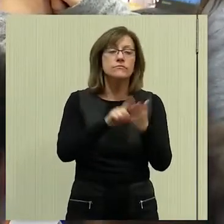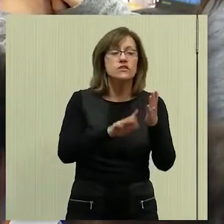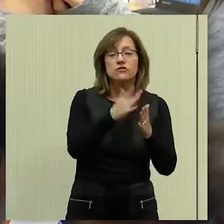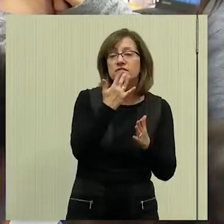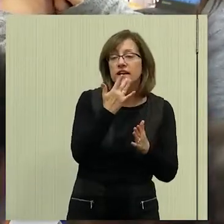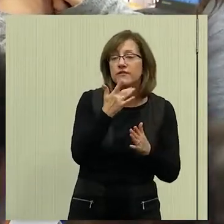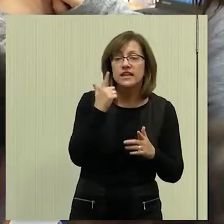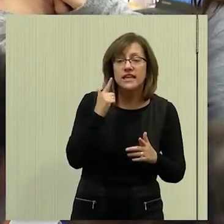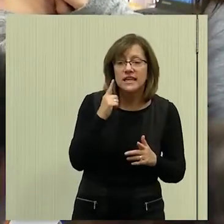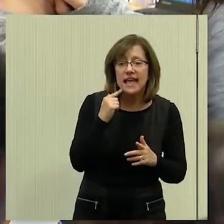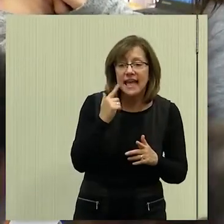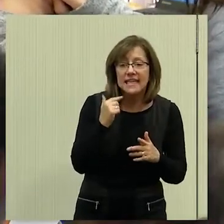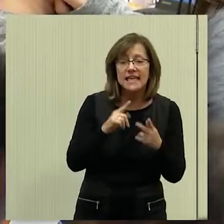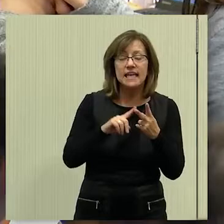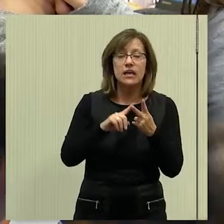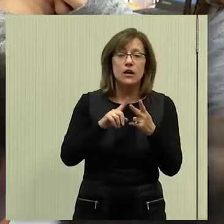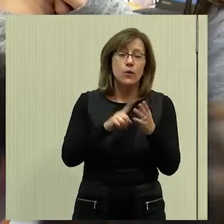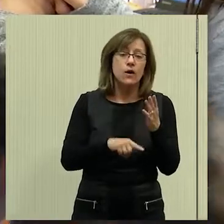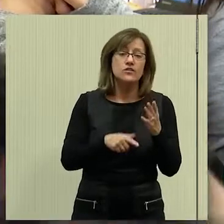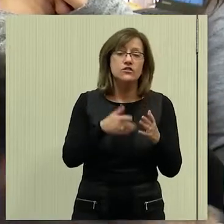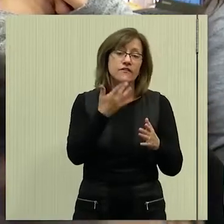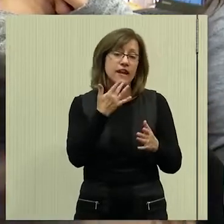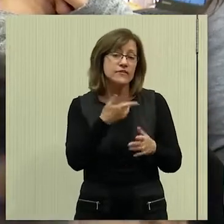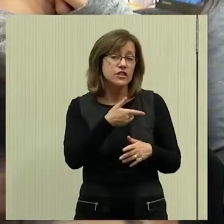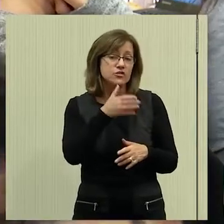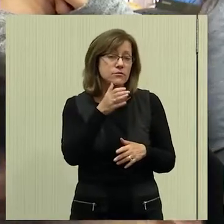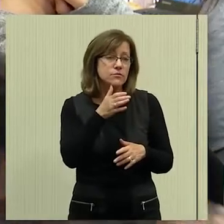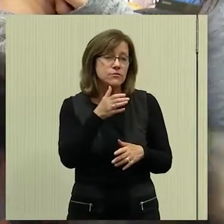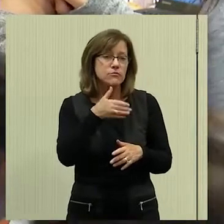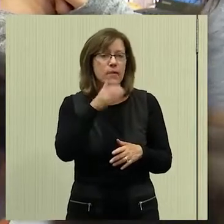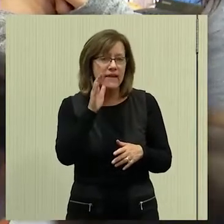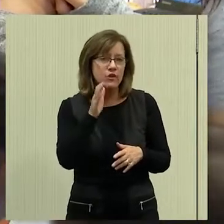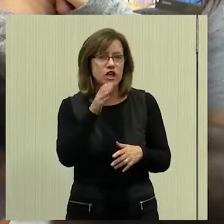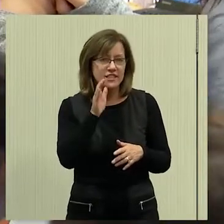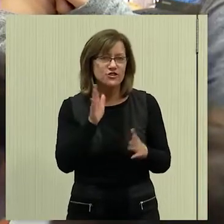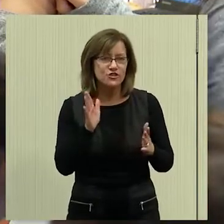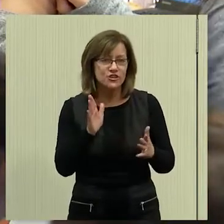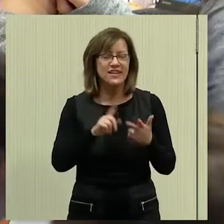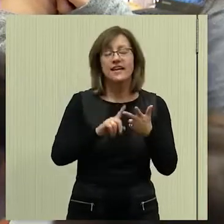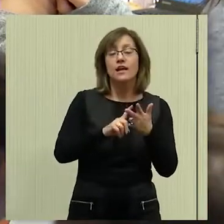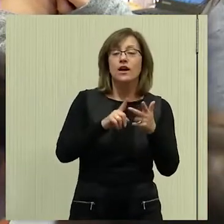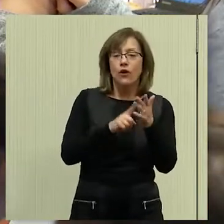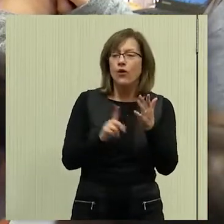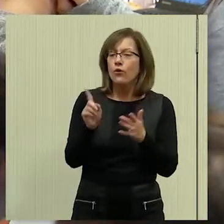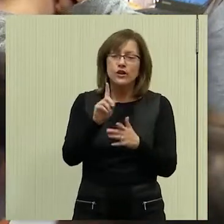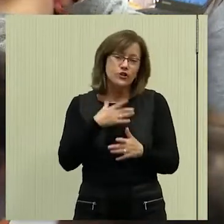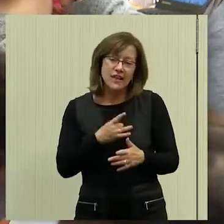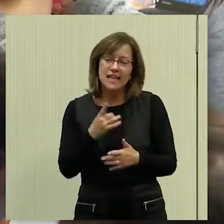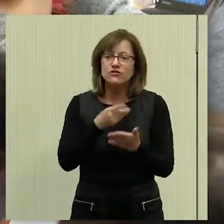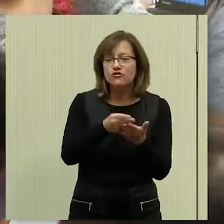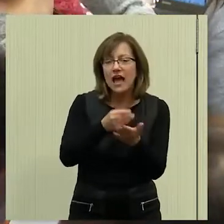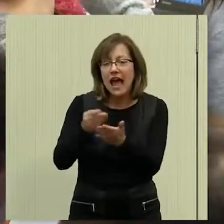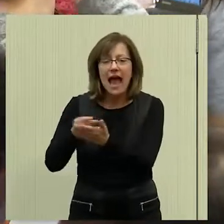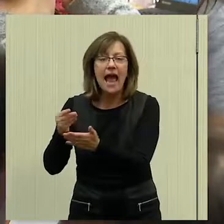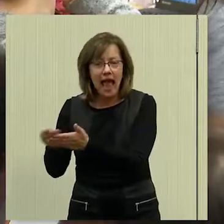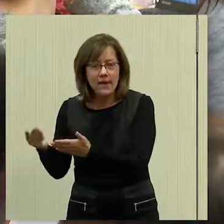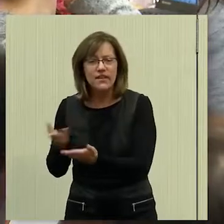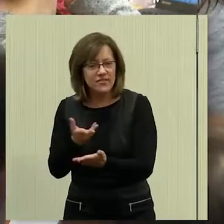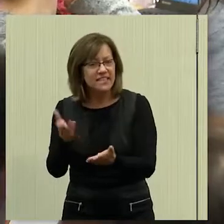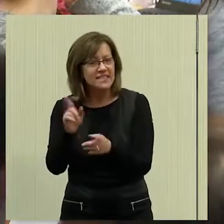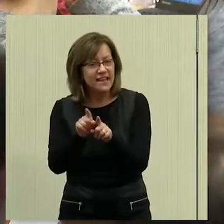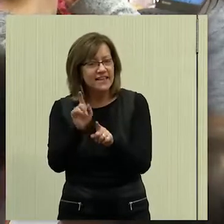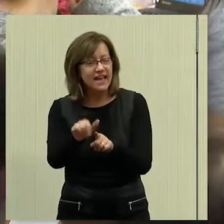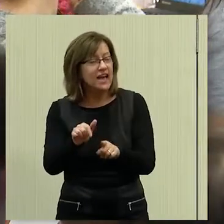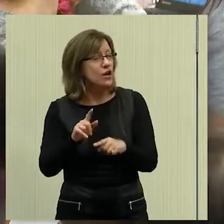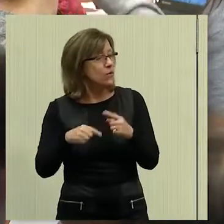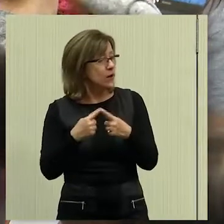favorite place to get a beverage? Where do you like to shop? You know, just fun little stuff like that, so that when we do get